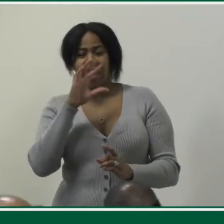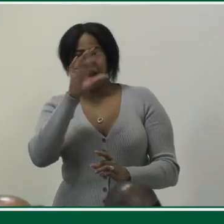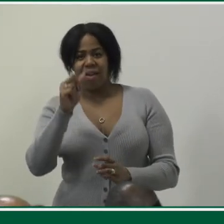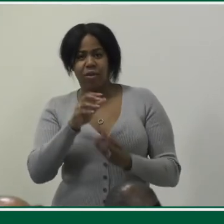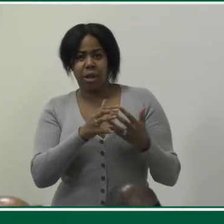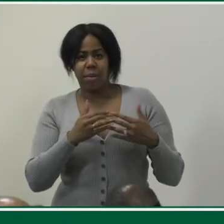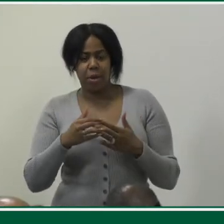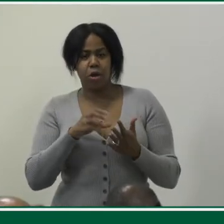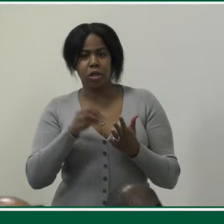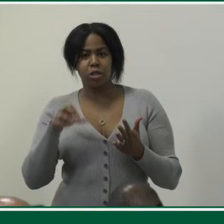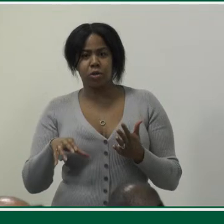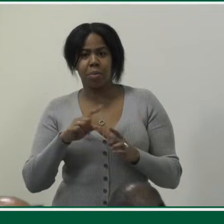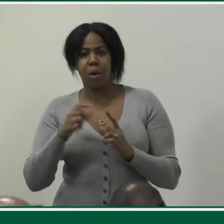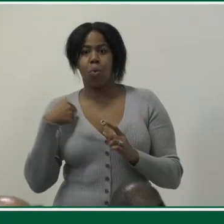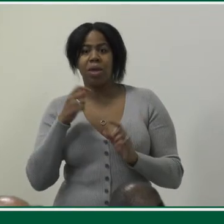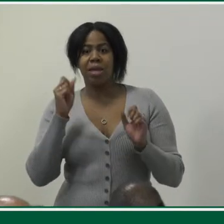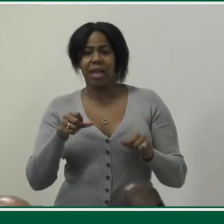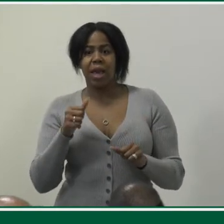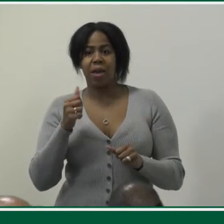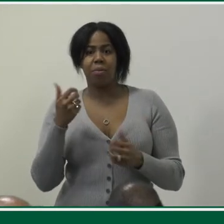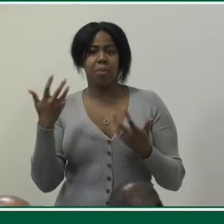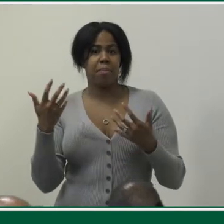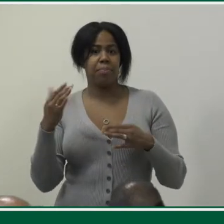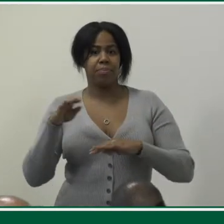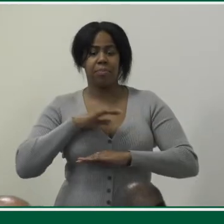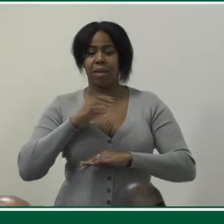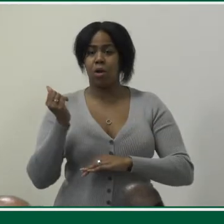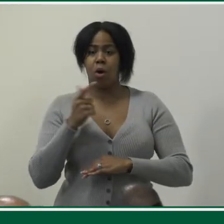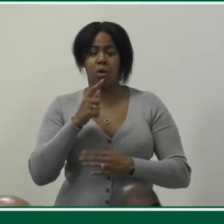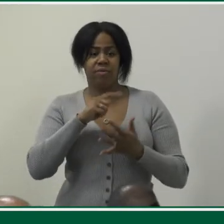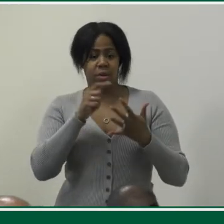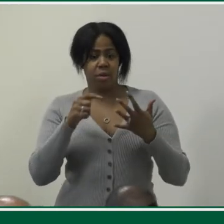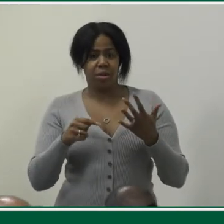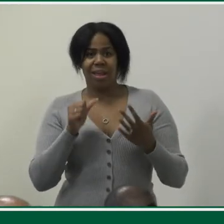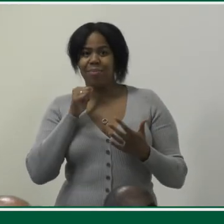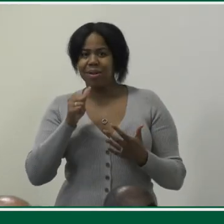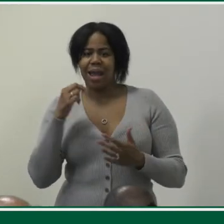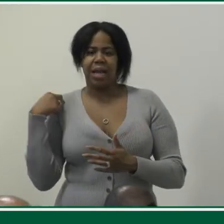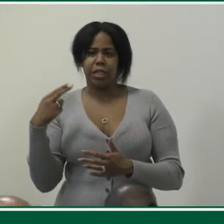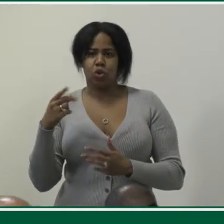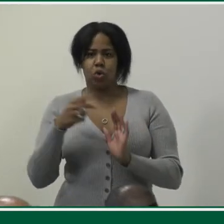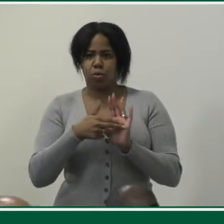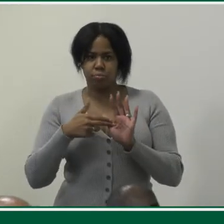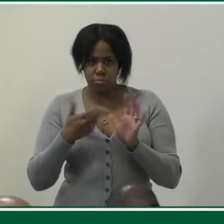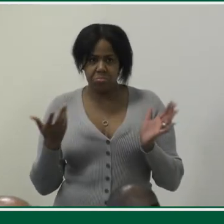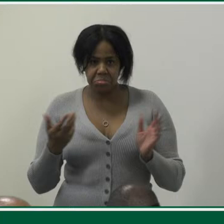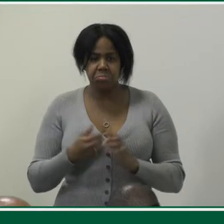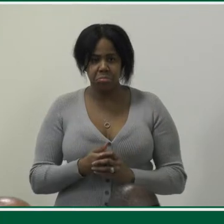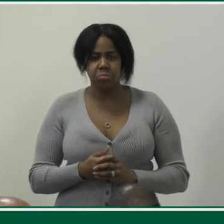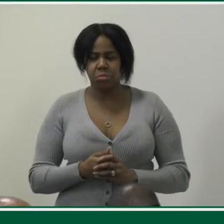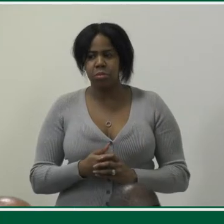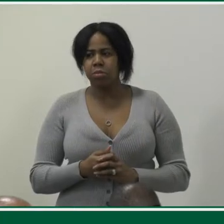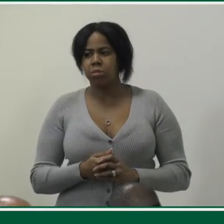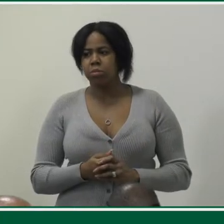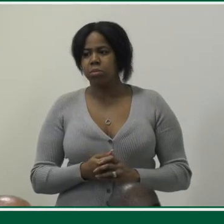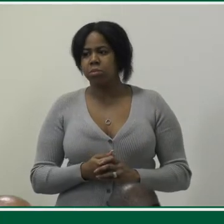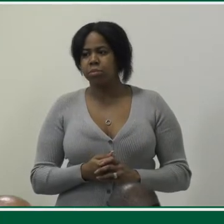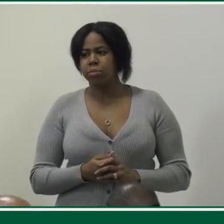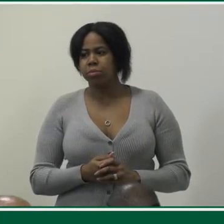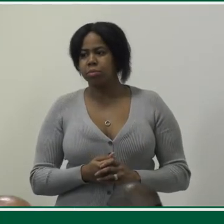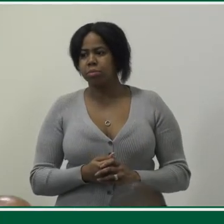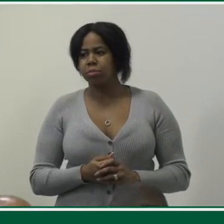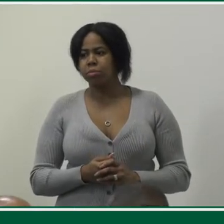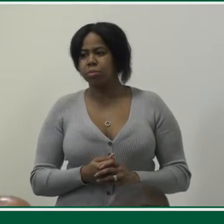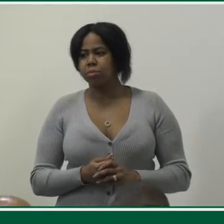can be everything but the historical, creating an institution within the institution that's specifically designed to serve students from the Black